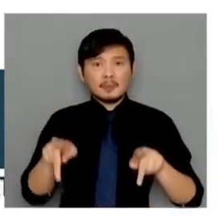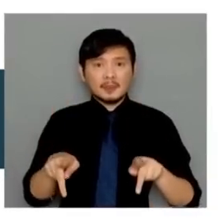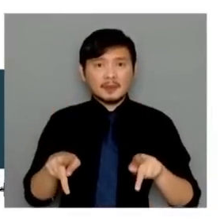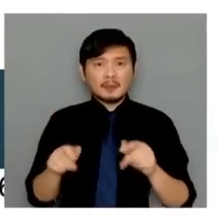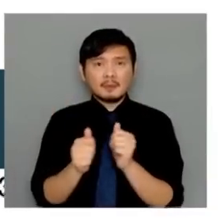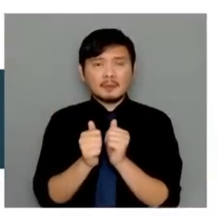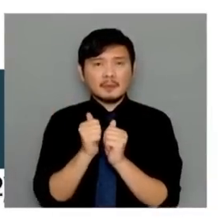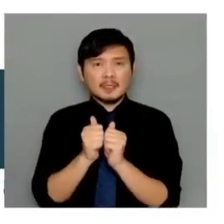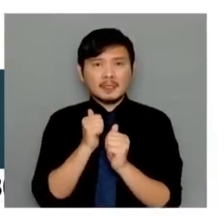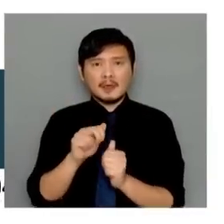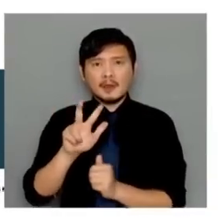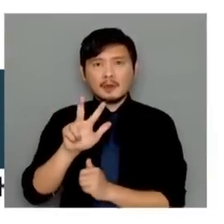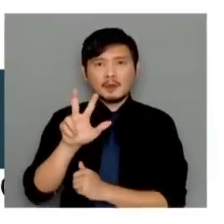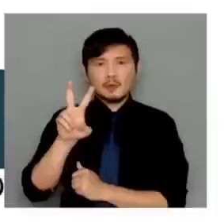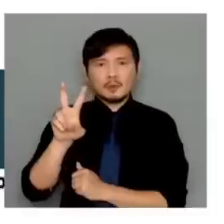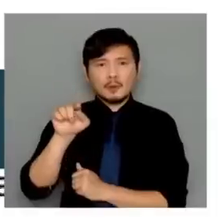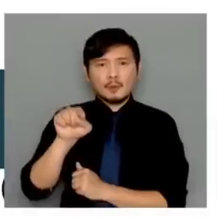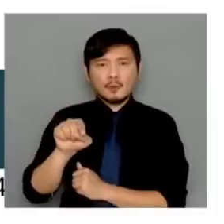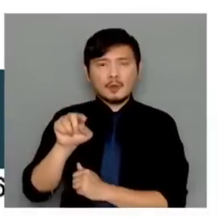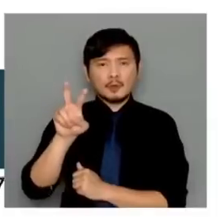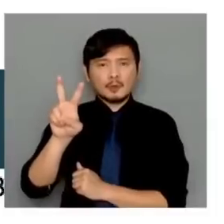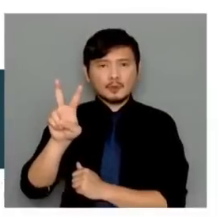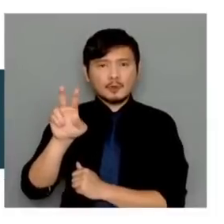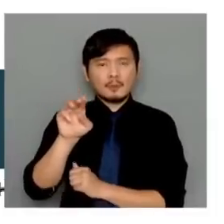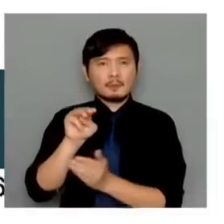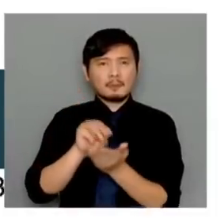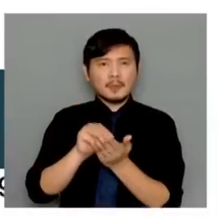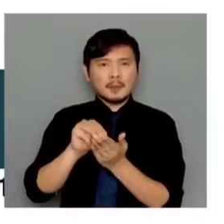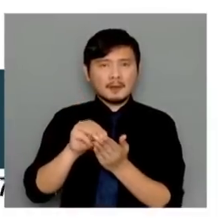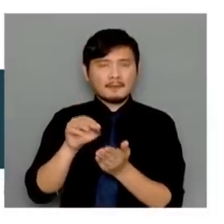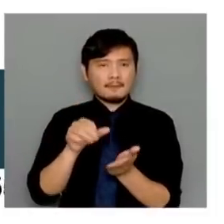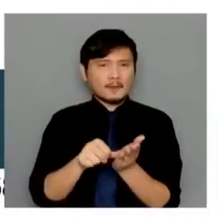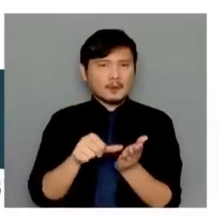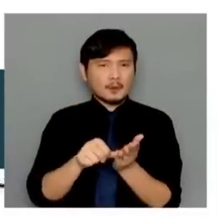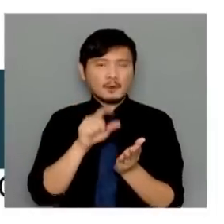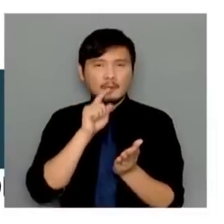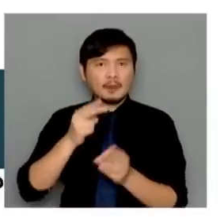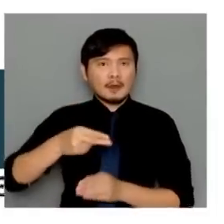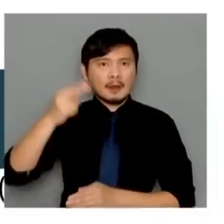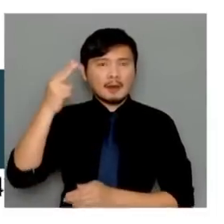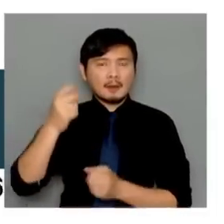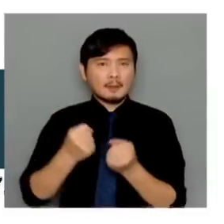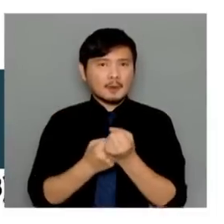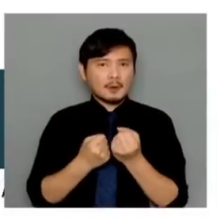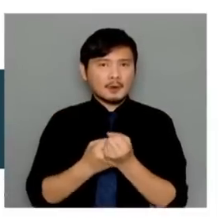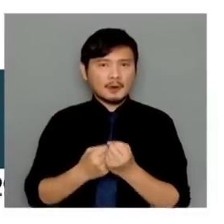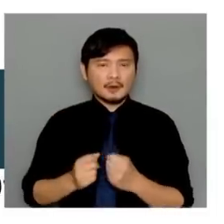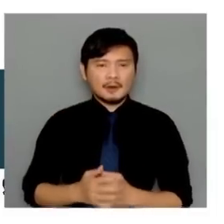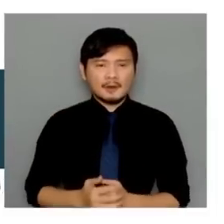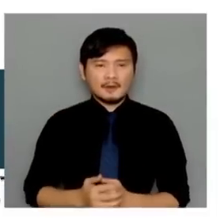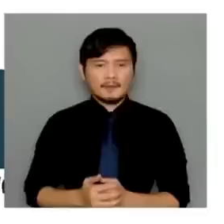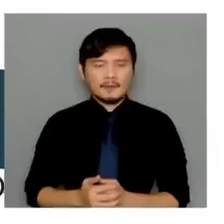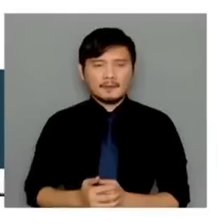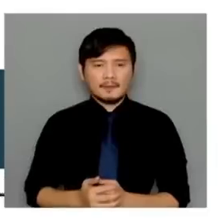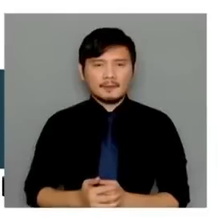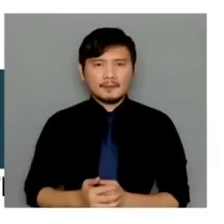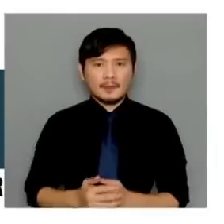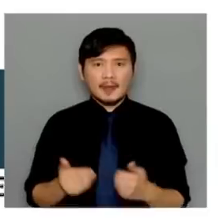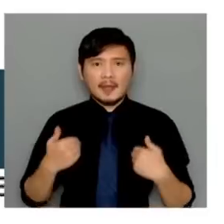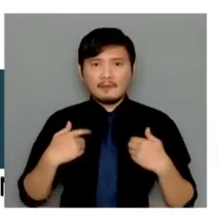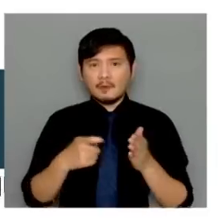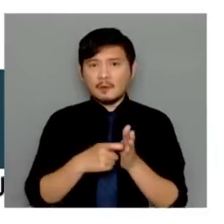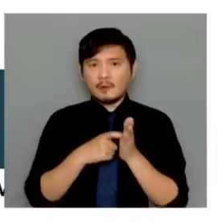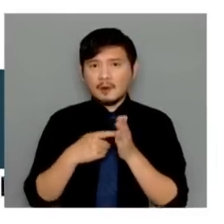million votes, with the highest majority since Magsaysay, then I think she would have the mandate as well as of course the access